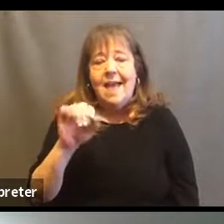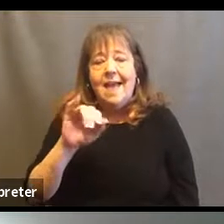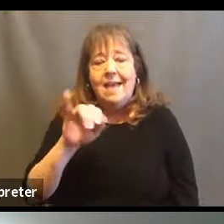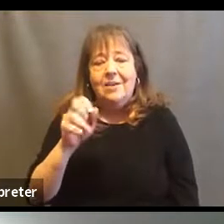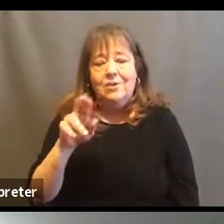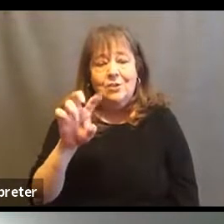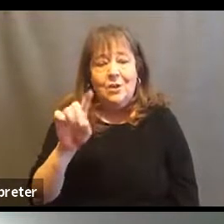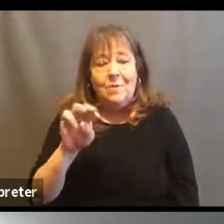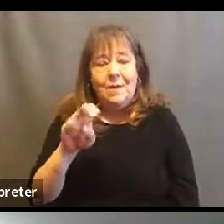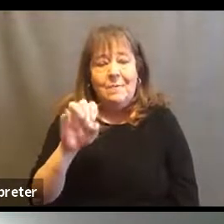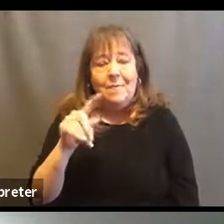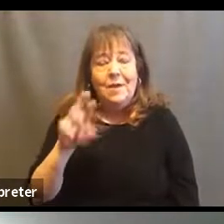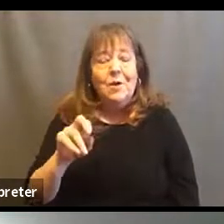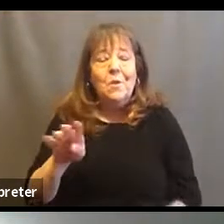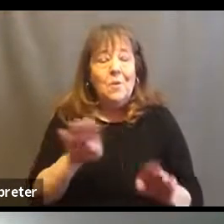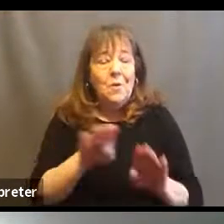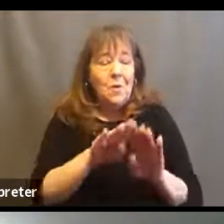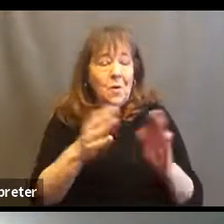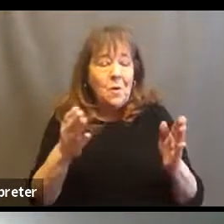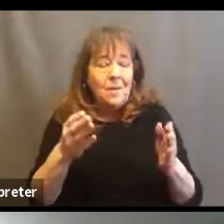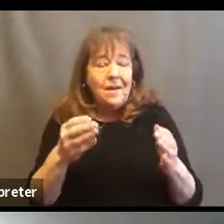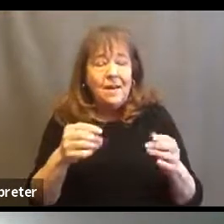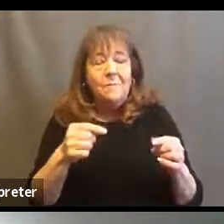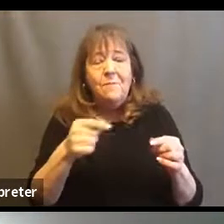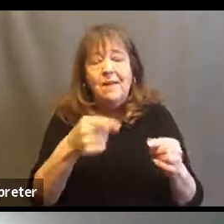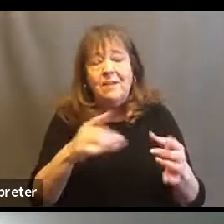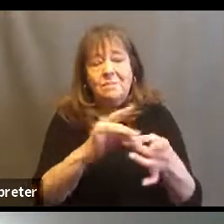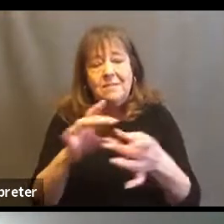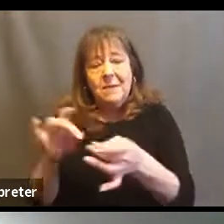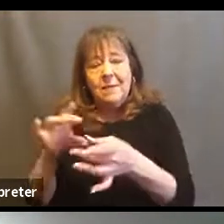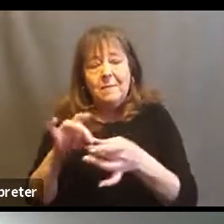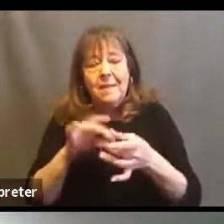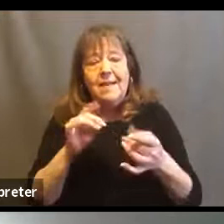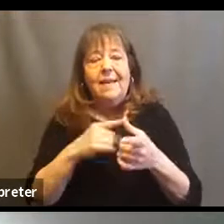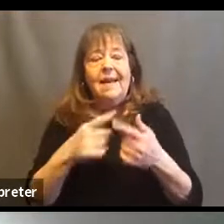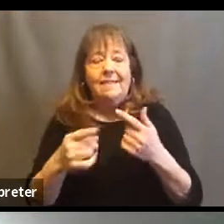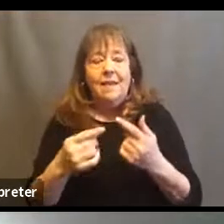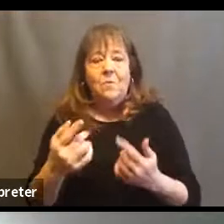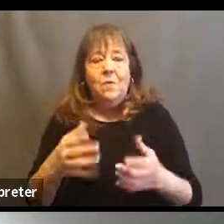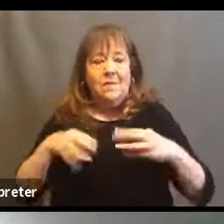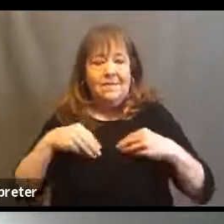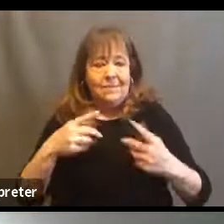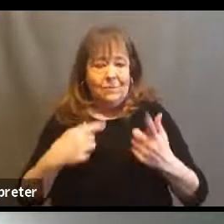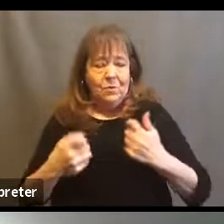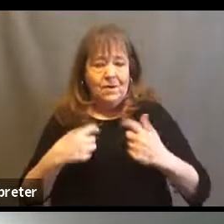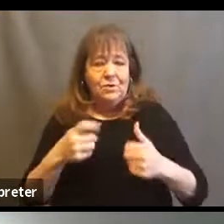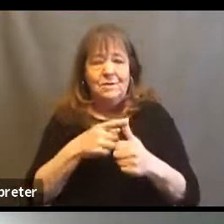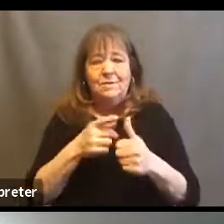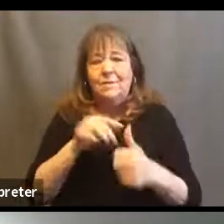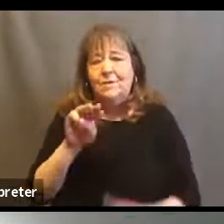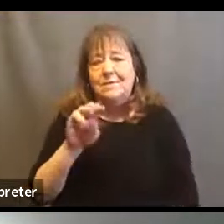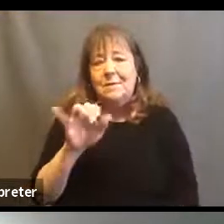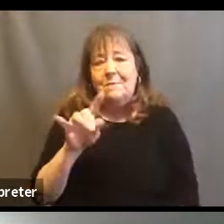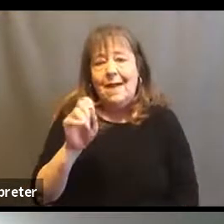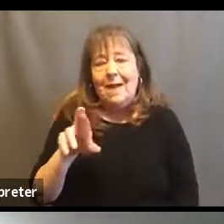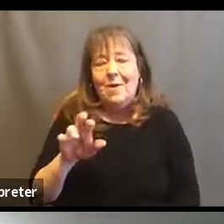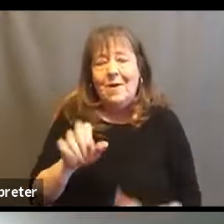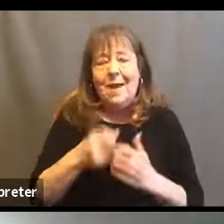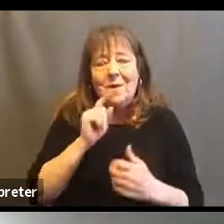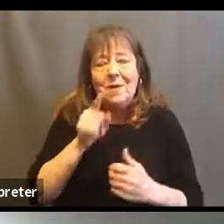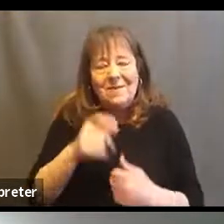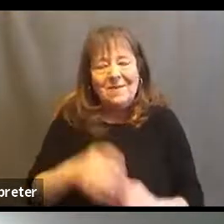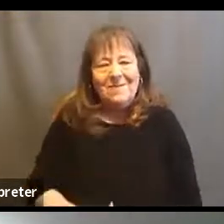open it up to our panel to make some brief statements, and then we'll take questions from our media here in our attendance. We'll start with Amarillo Mayor Ginger Nelson. Mayor, how are you this